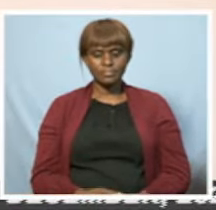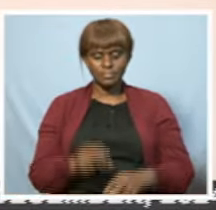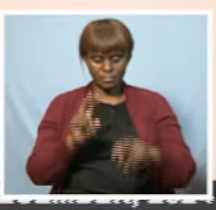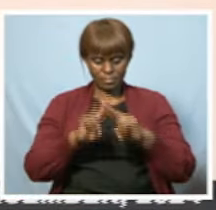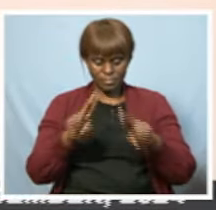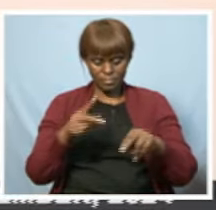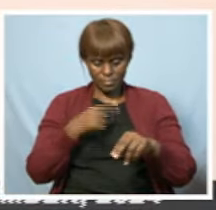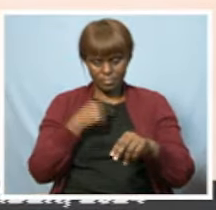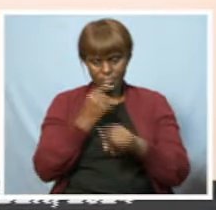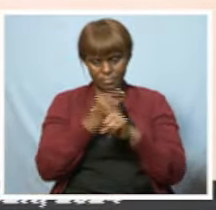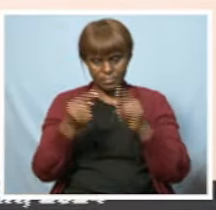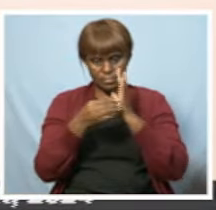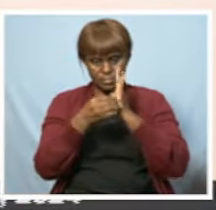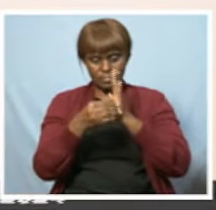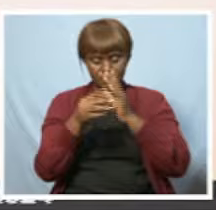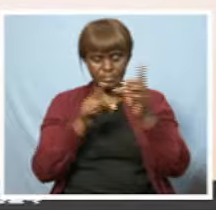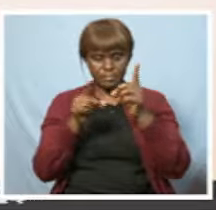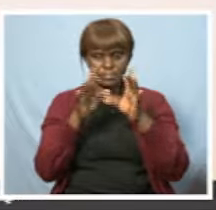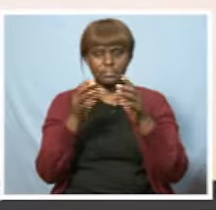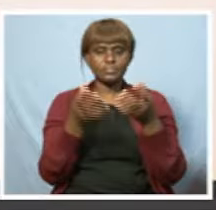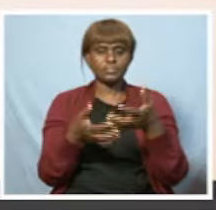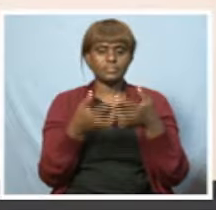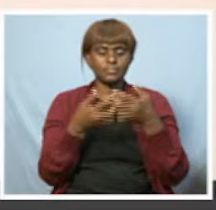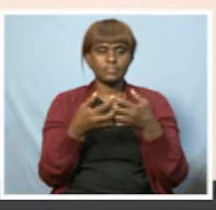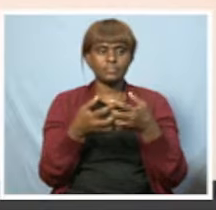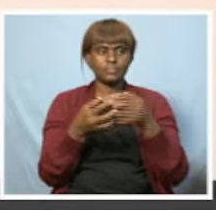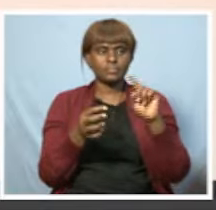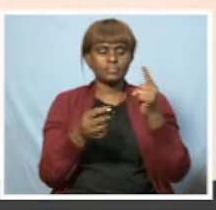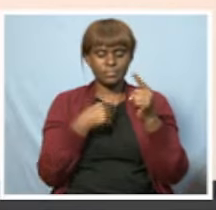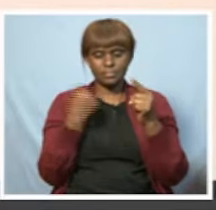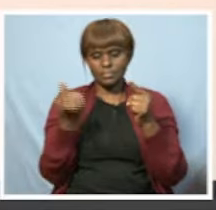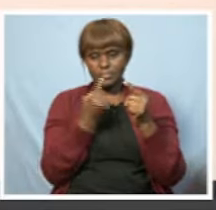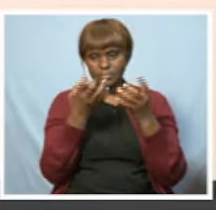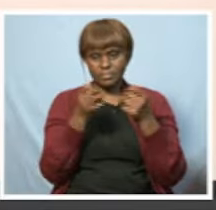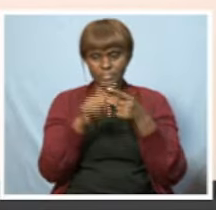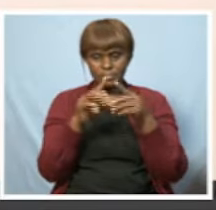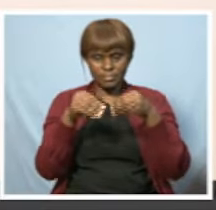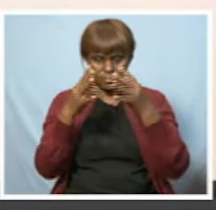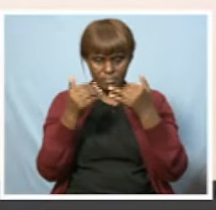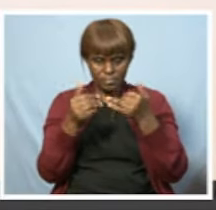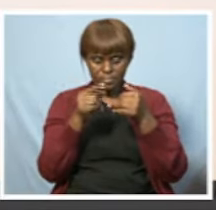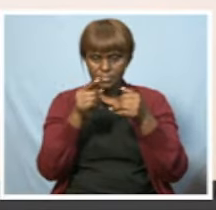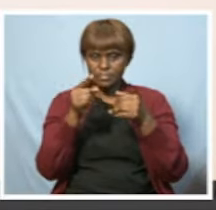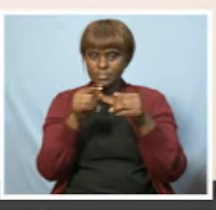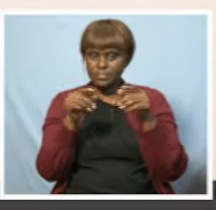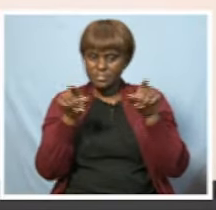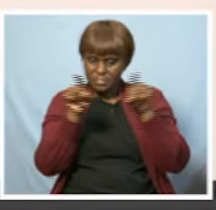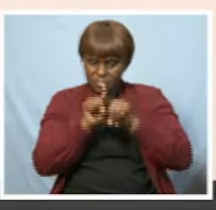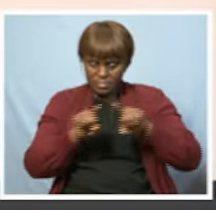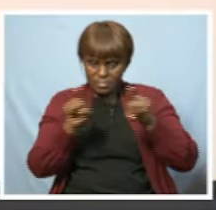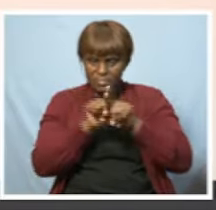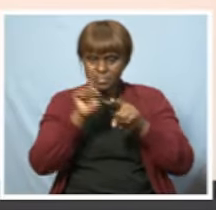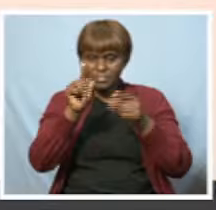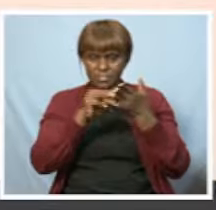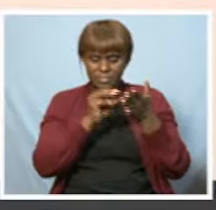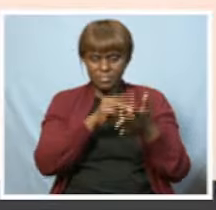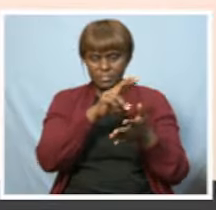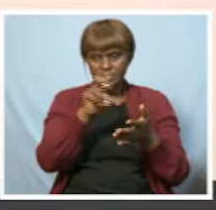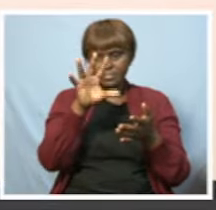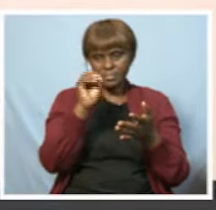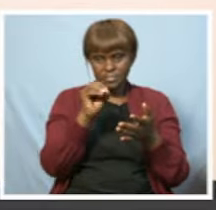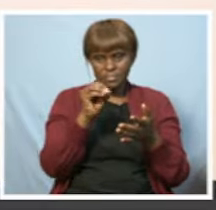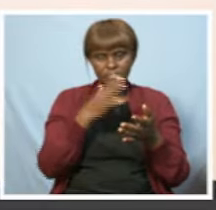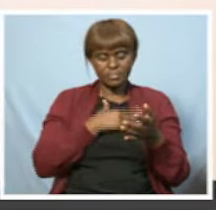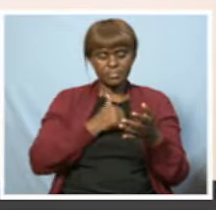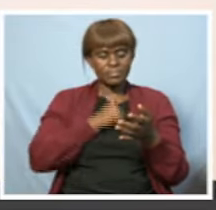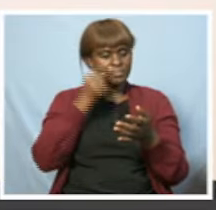Chair, I'm just being guided by the Director Engineering. First of all, I want just to speak to the consistency in terms of 1,250,000. Yes. I